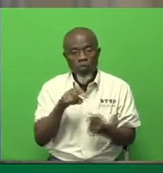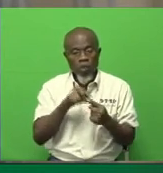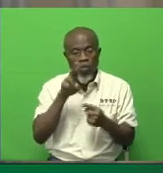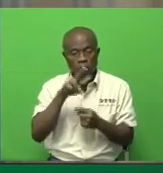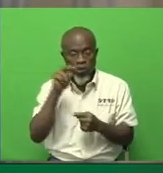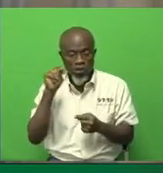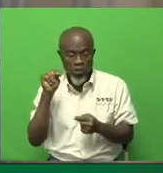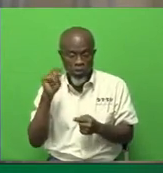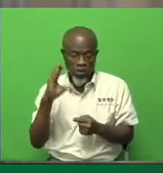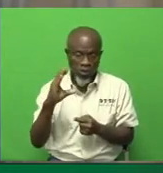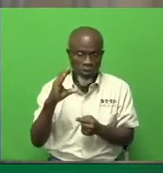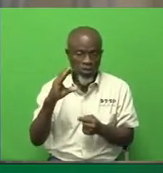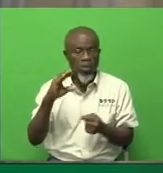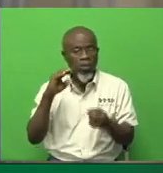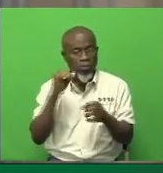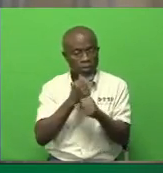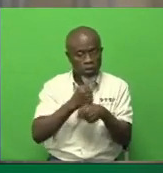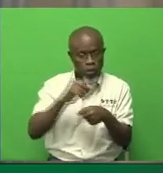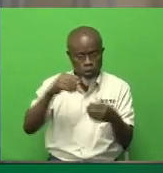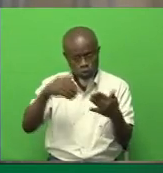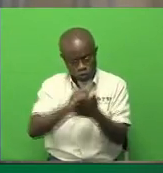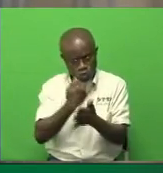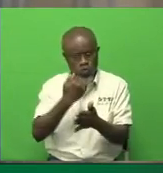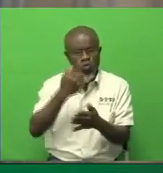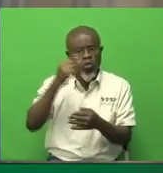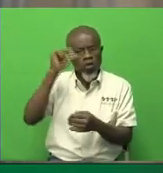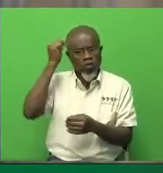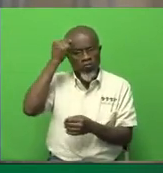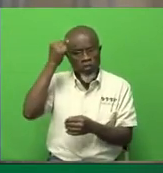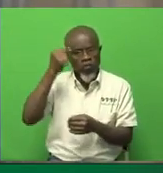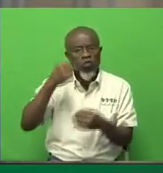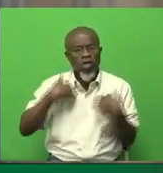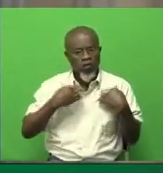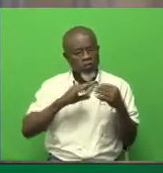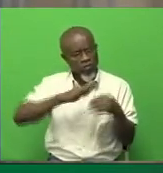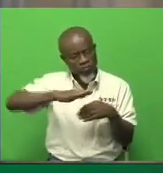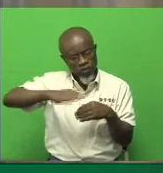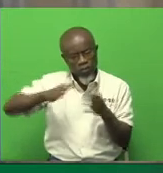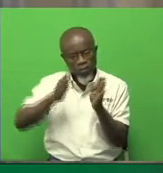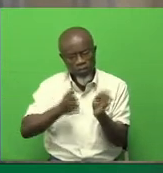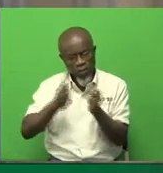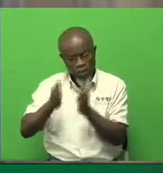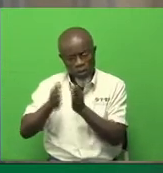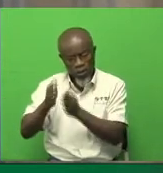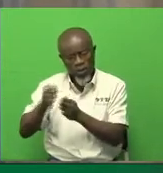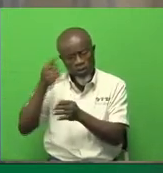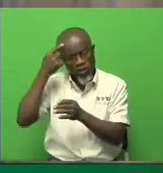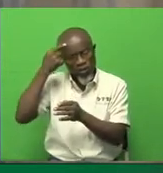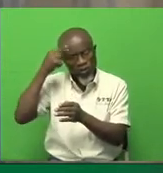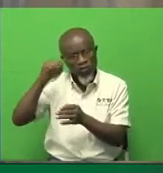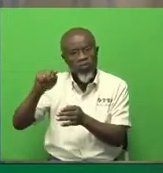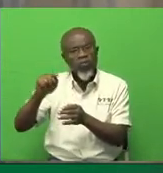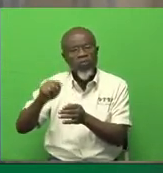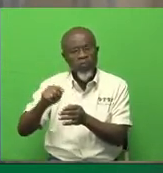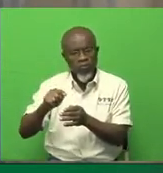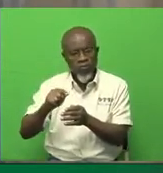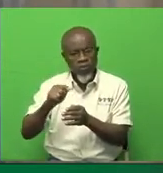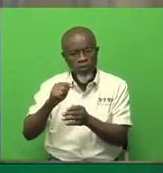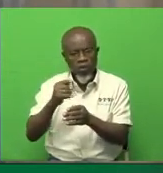have several plans for improving and restoring the nation's Health Care to First World standards yeah I'll just mention a few today